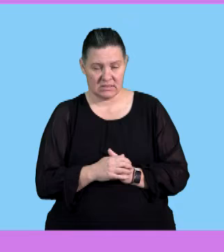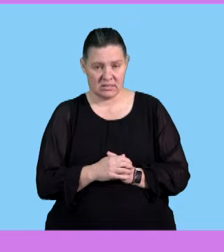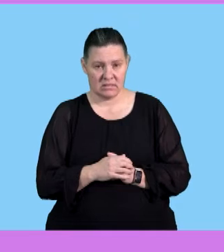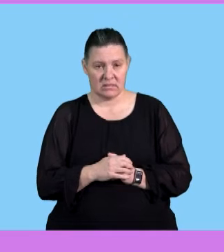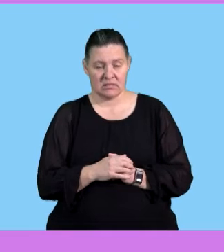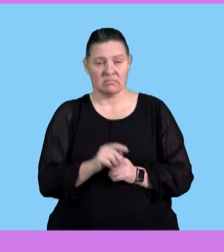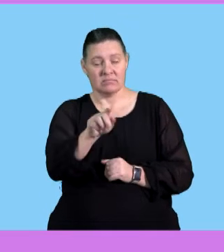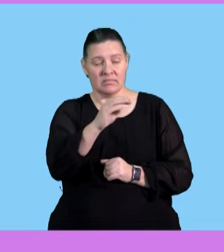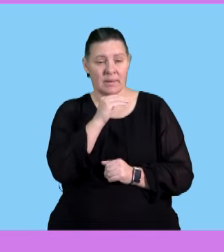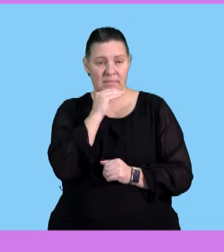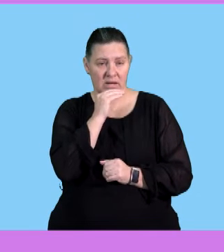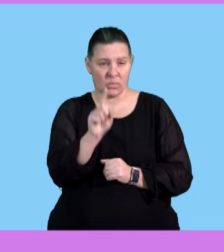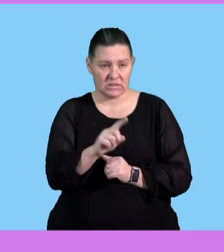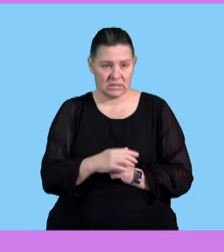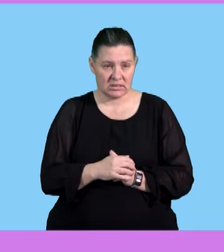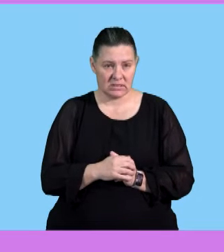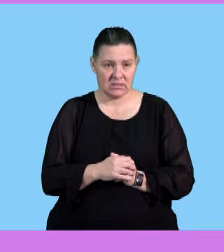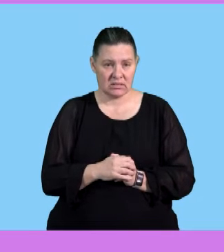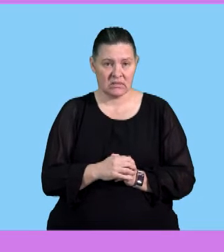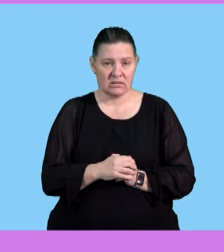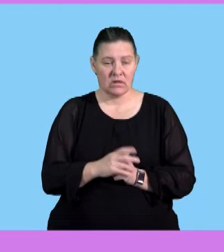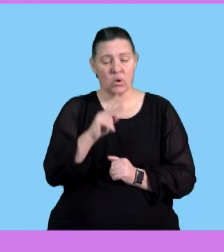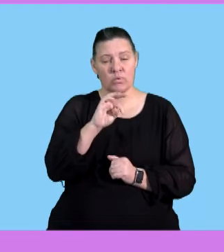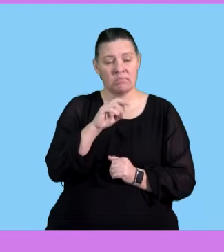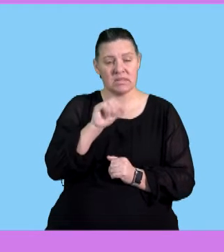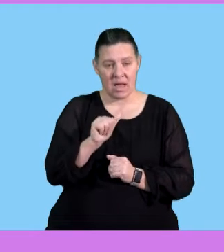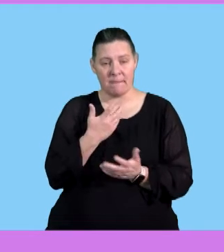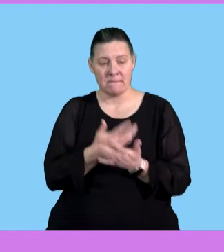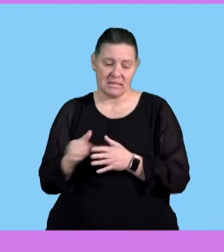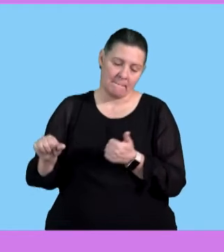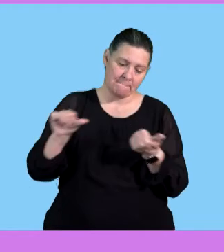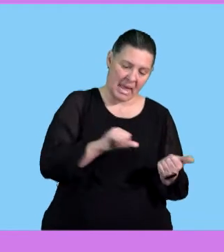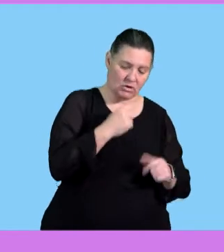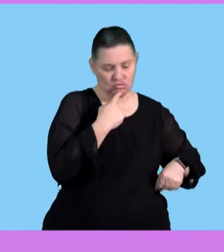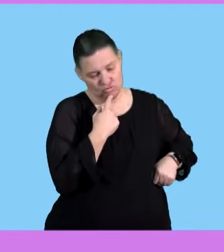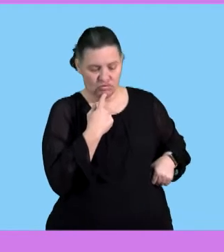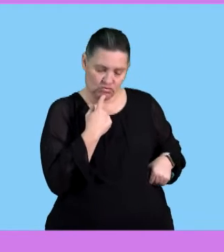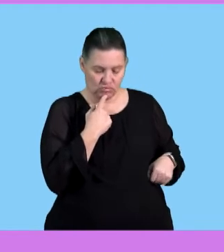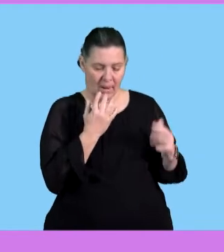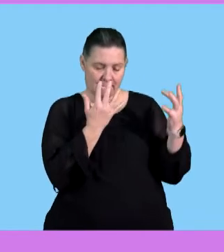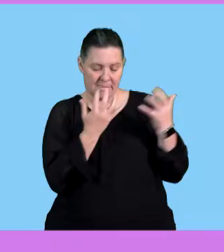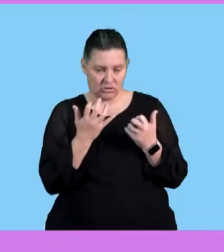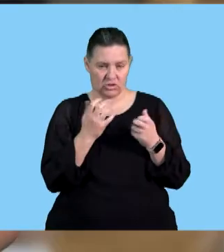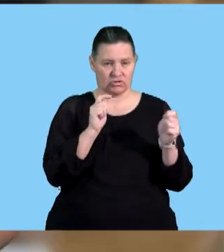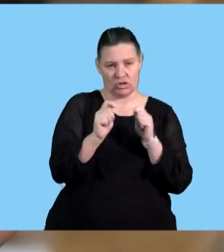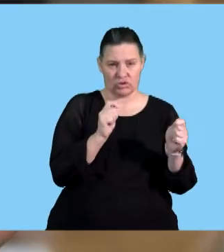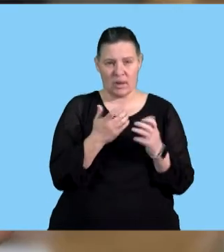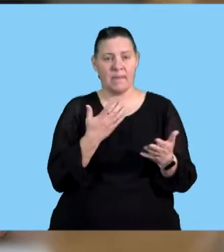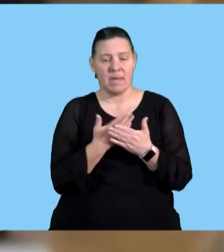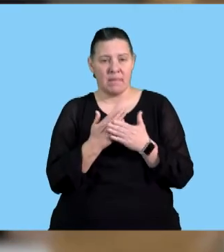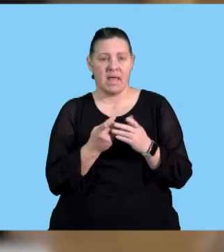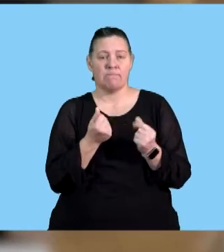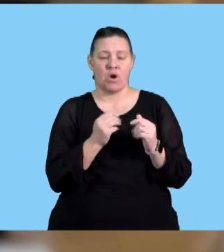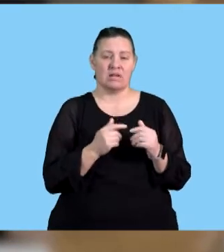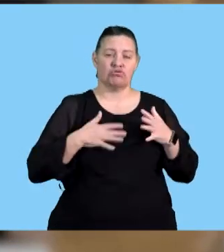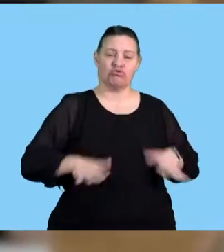1,149 Rand. So what this means is that Nomsa really needs to go back and look at her budget,